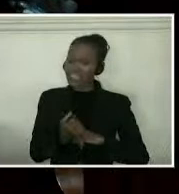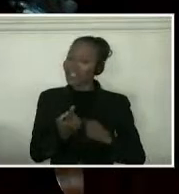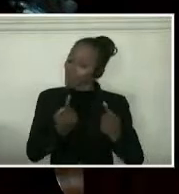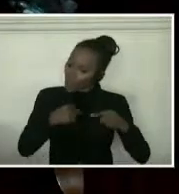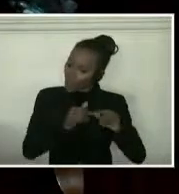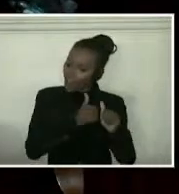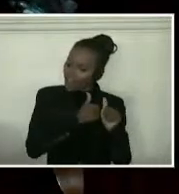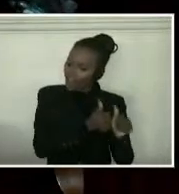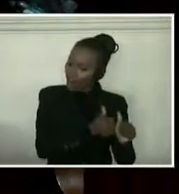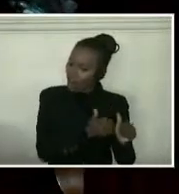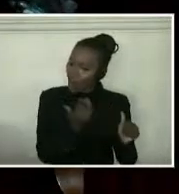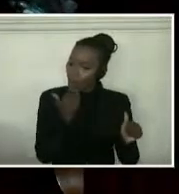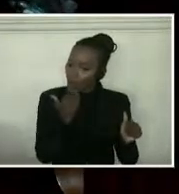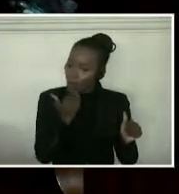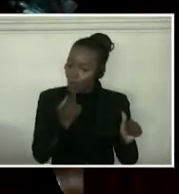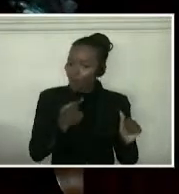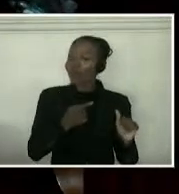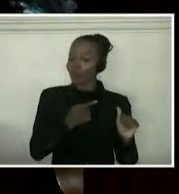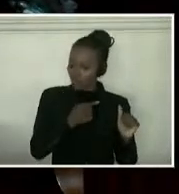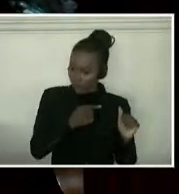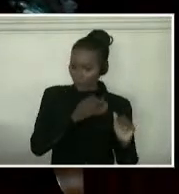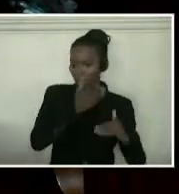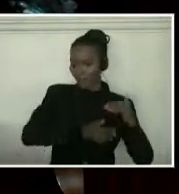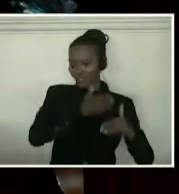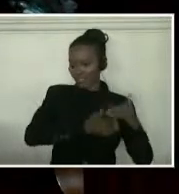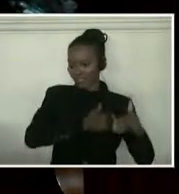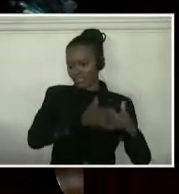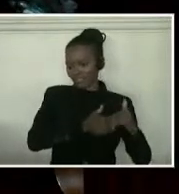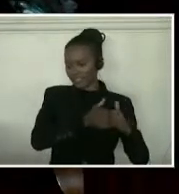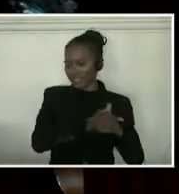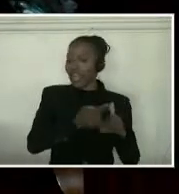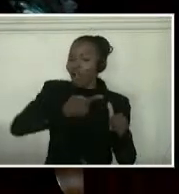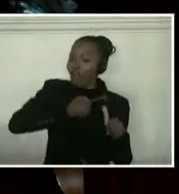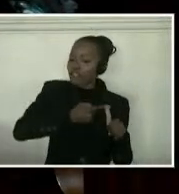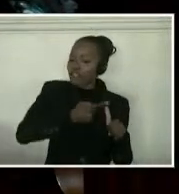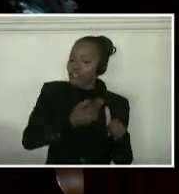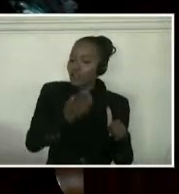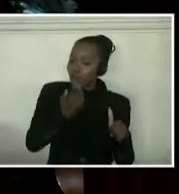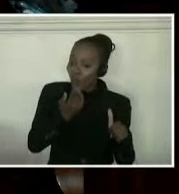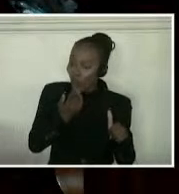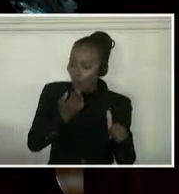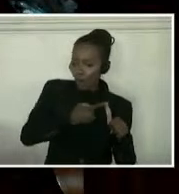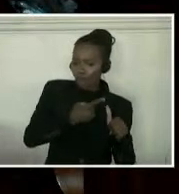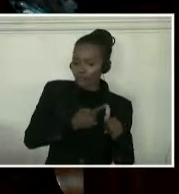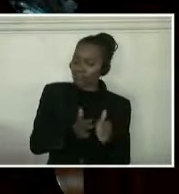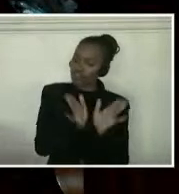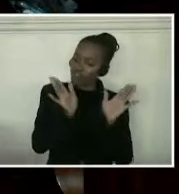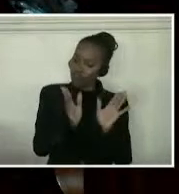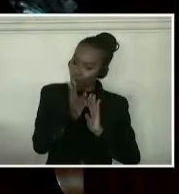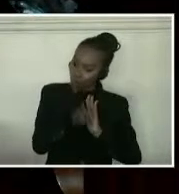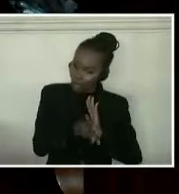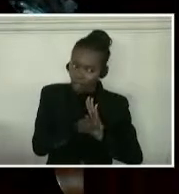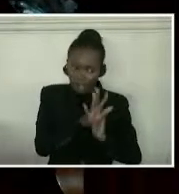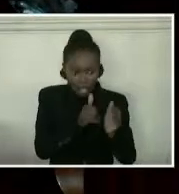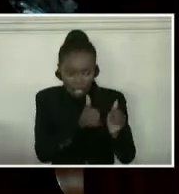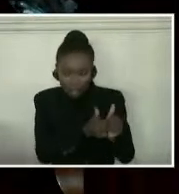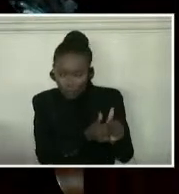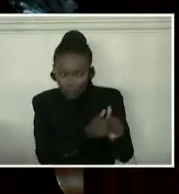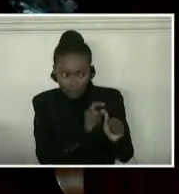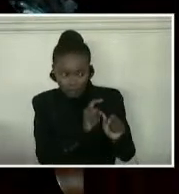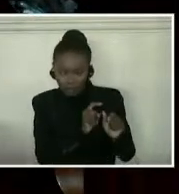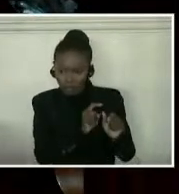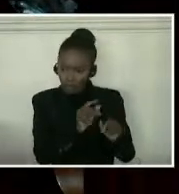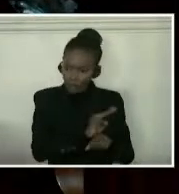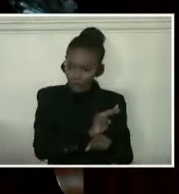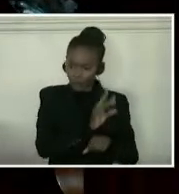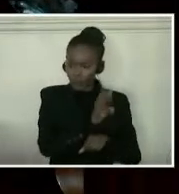processes and will be audited by the auditor general if the processes that we have followed were not correct so